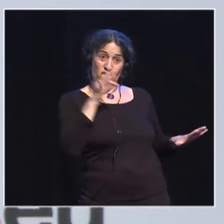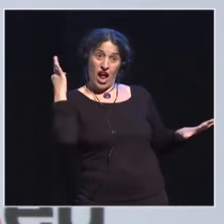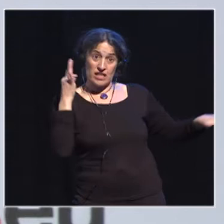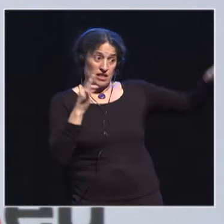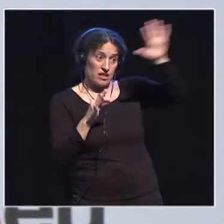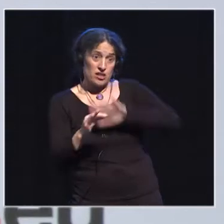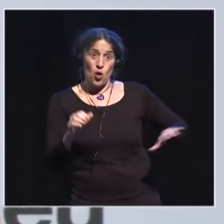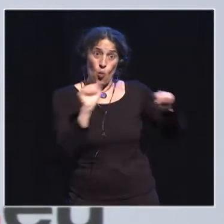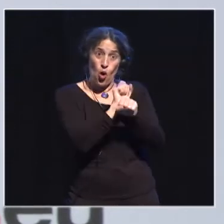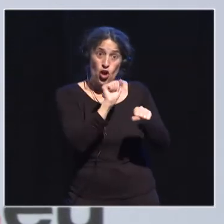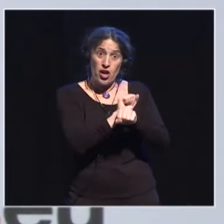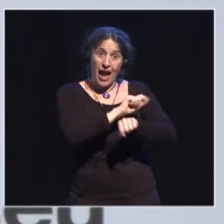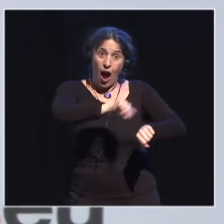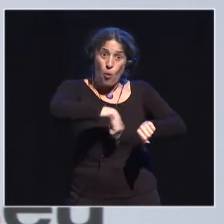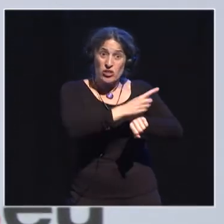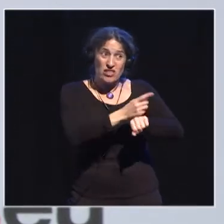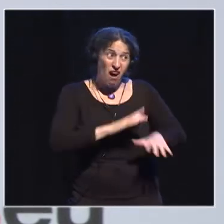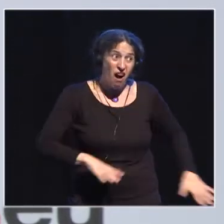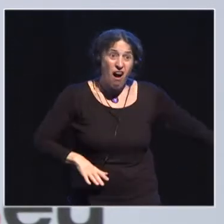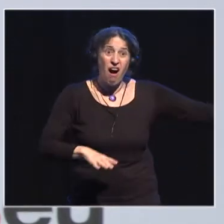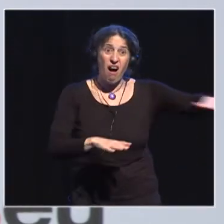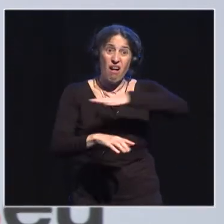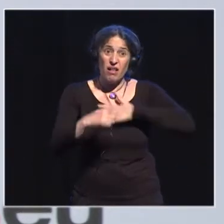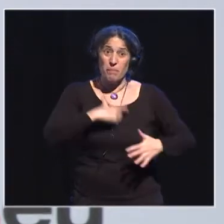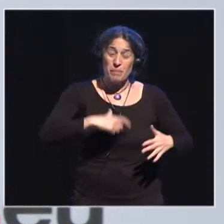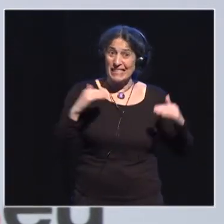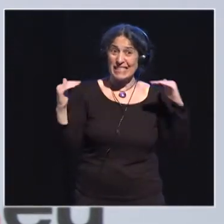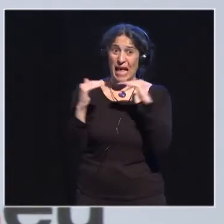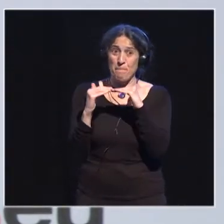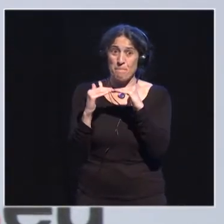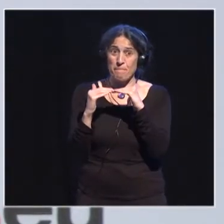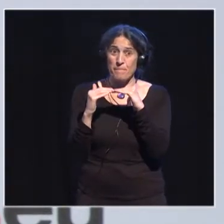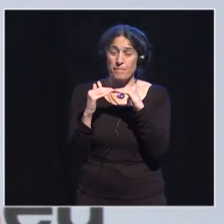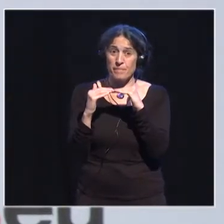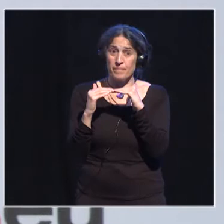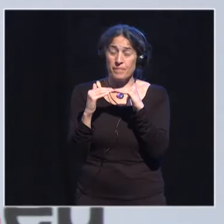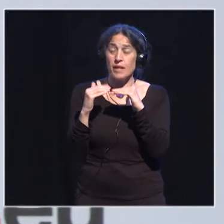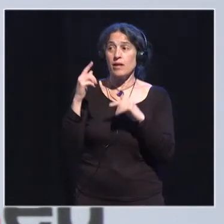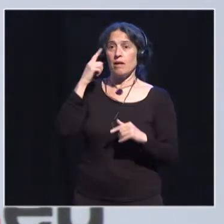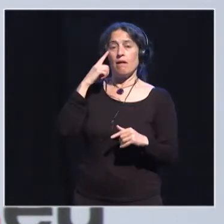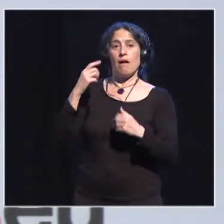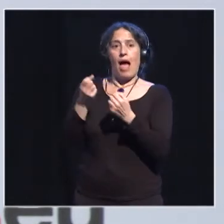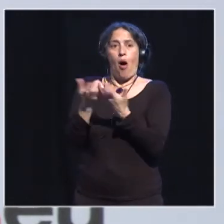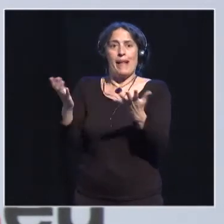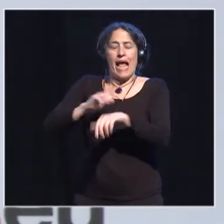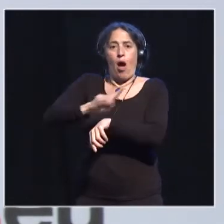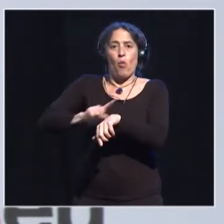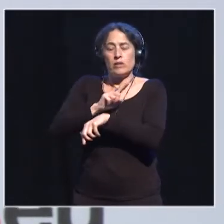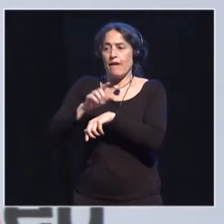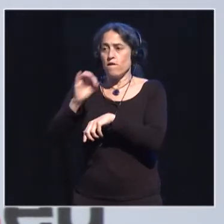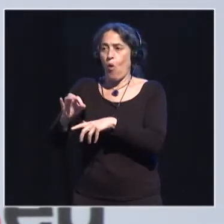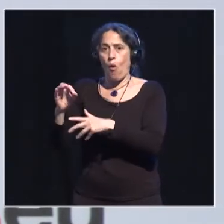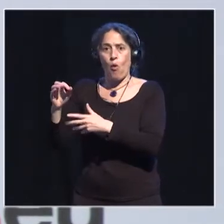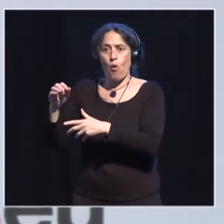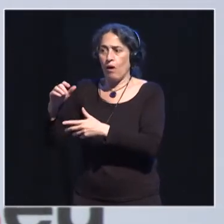and digitization is an integral part of it, think about the economic impact that can create. We actually ran the numbers. It's for every dollar